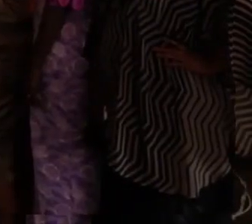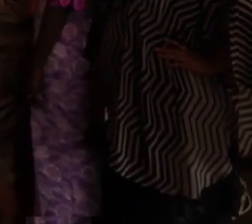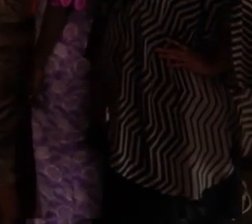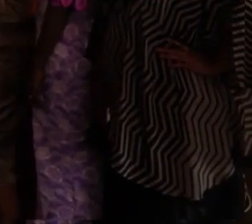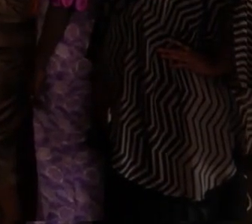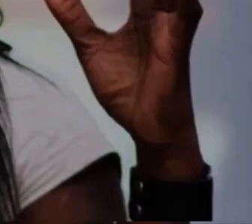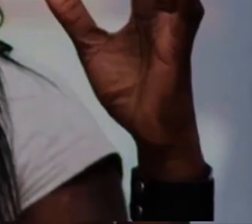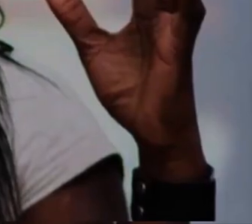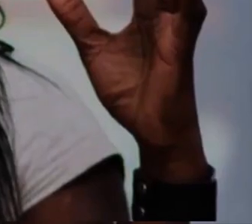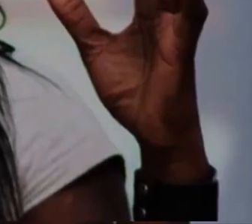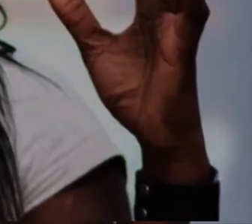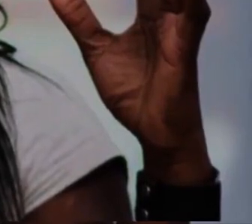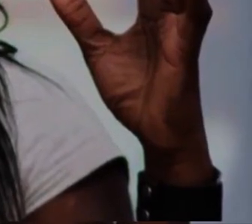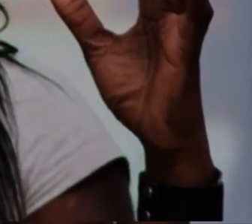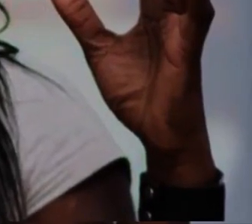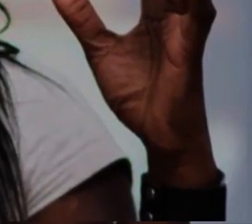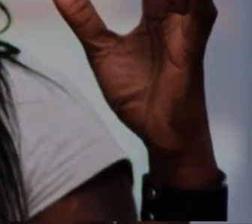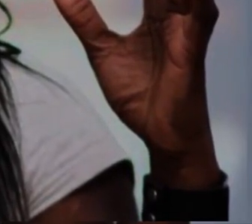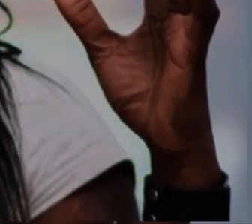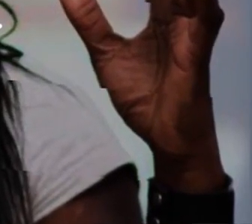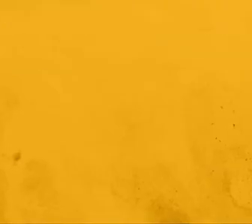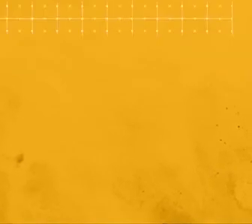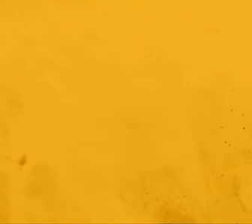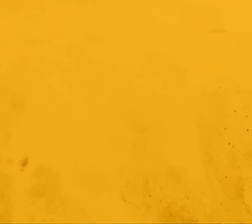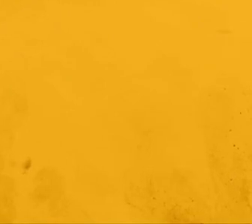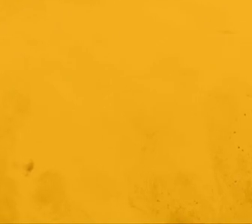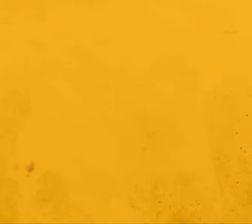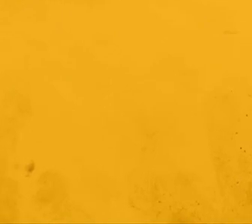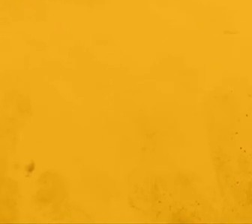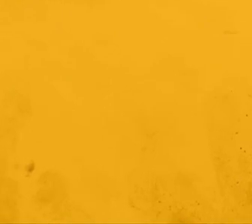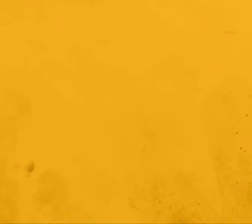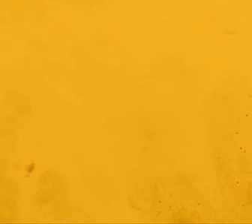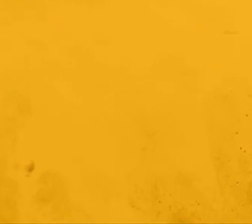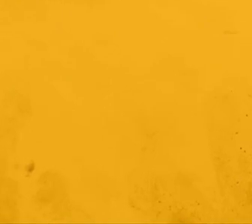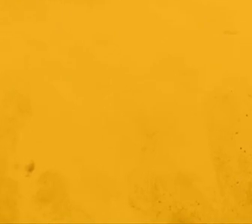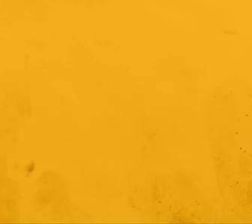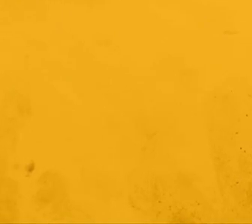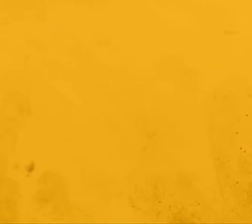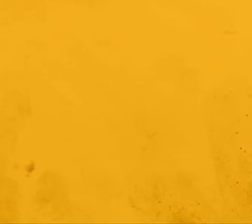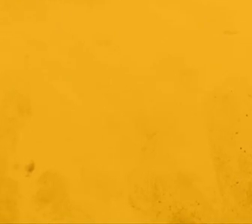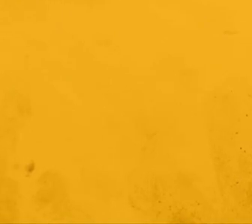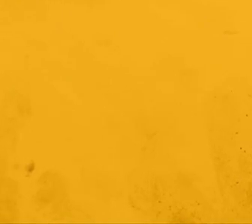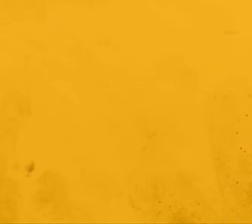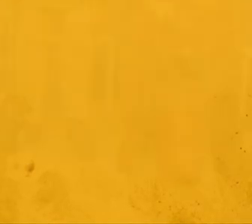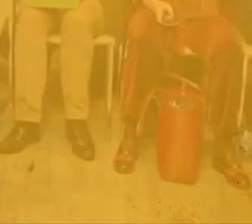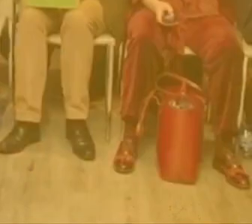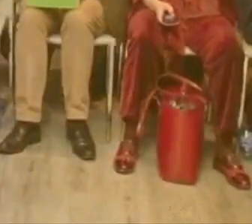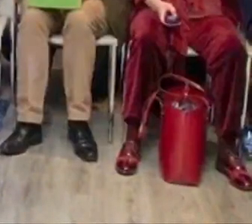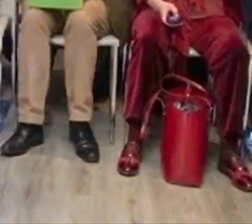UK government to account over foreign interventions, trade policy, and support for anti-democratic